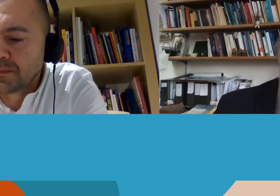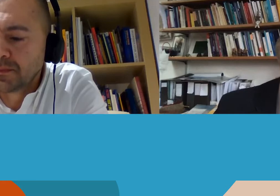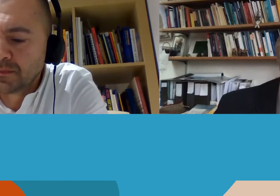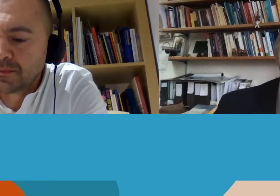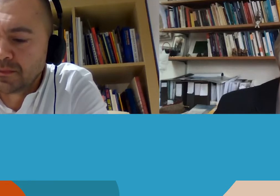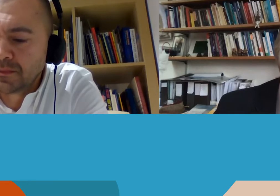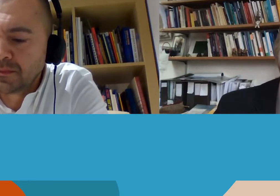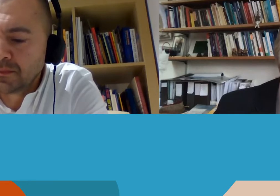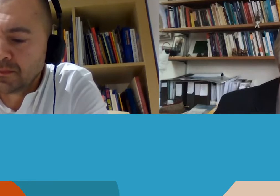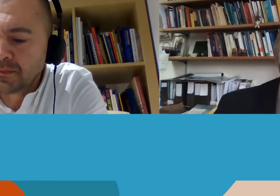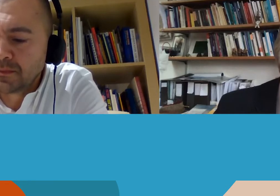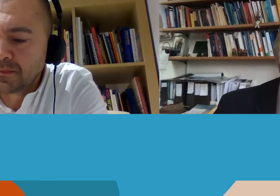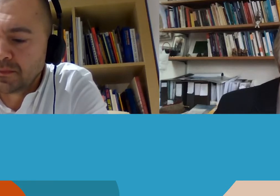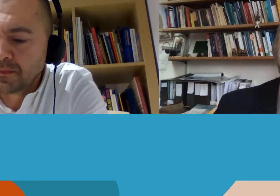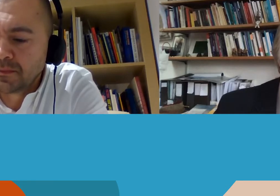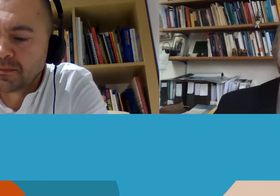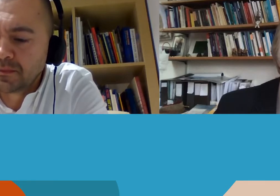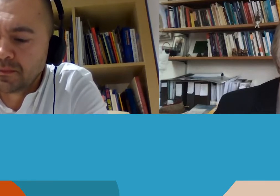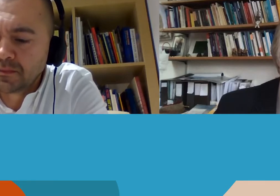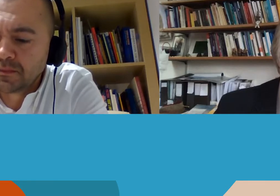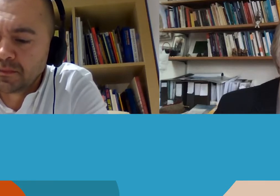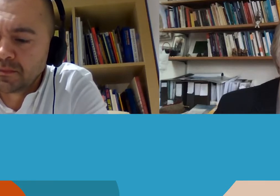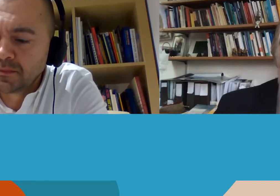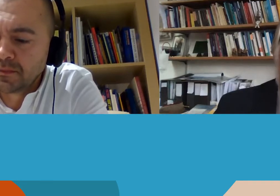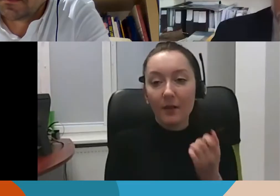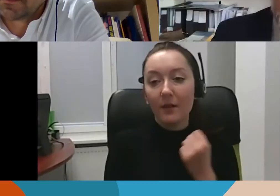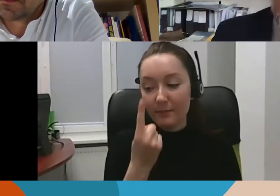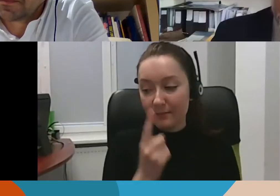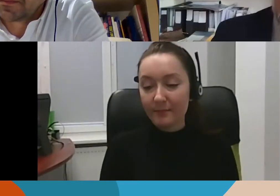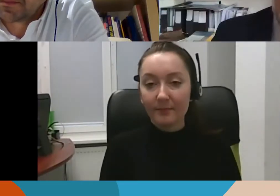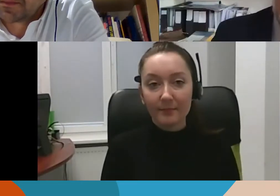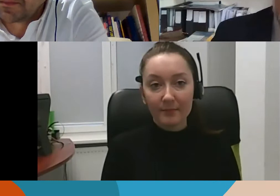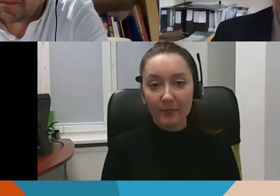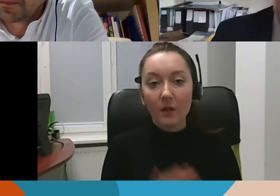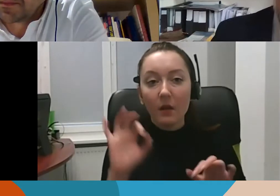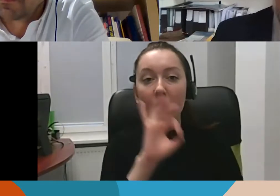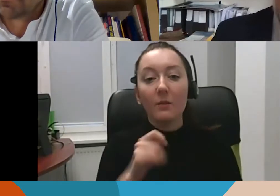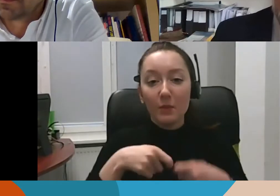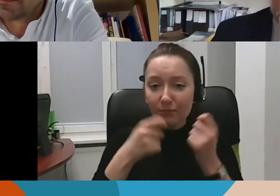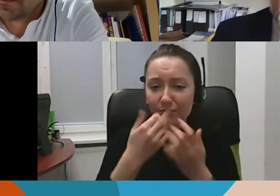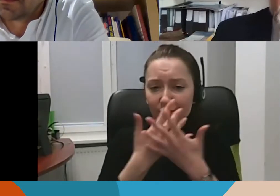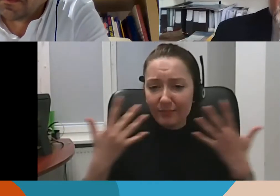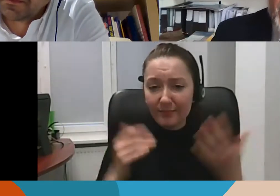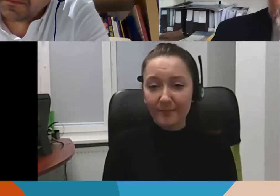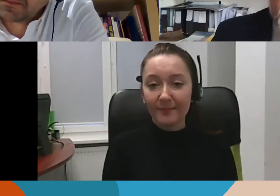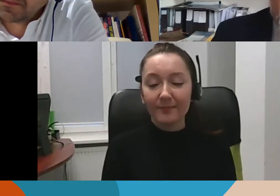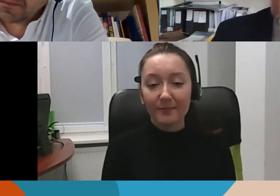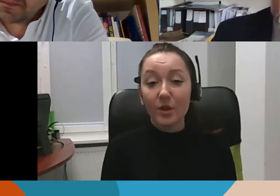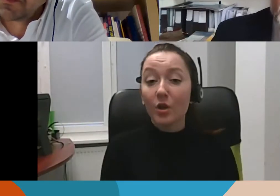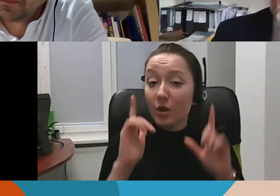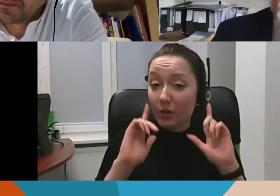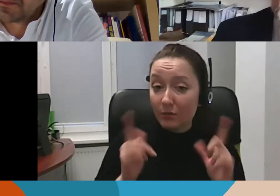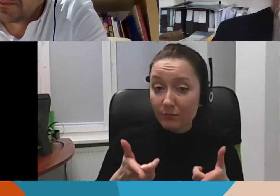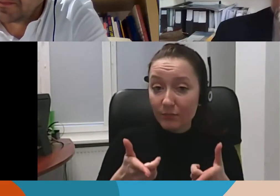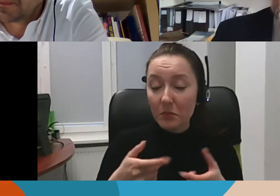the violations, so that this could be used directly in court, both in national